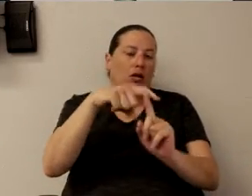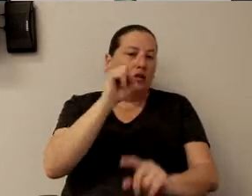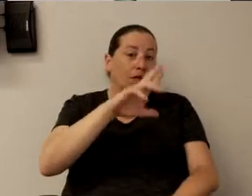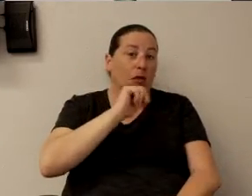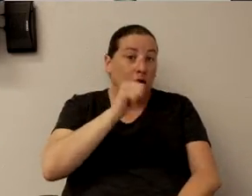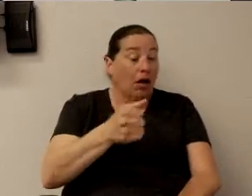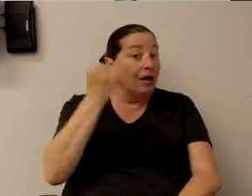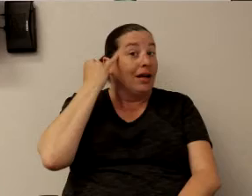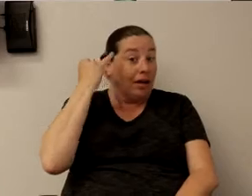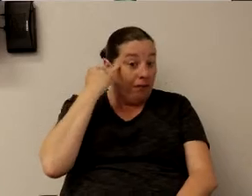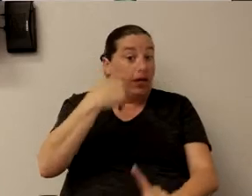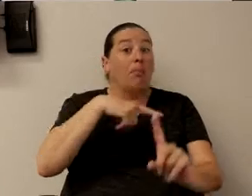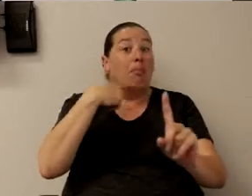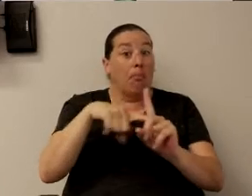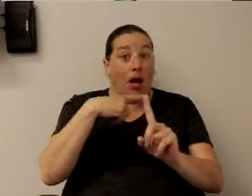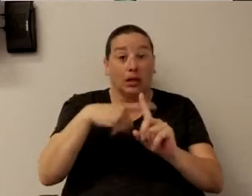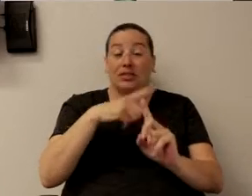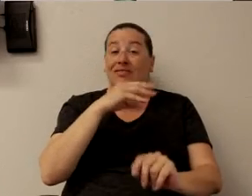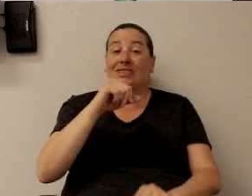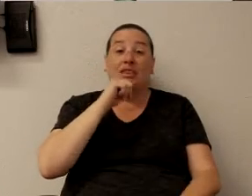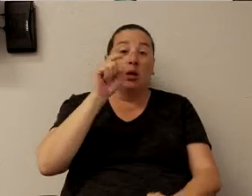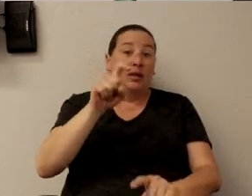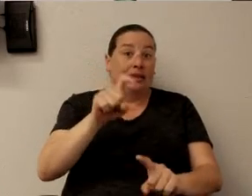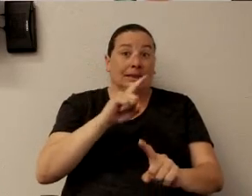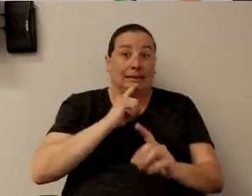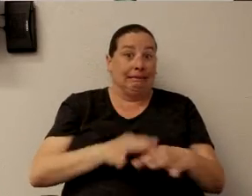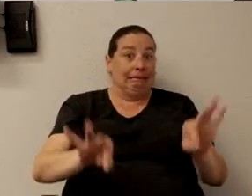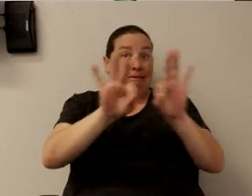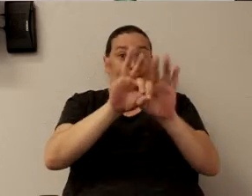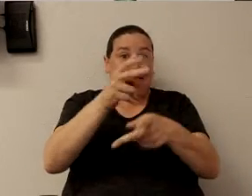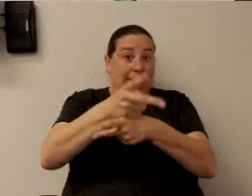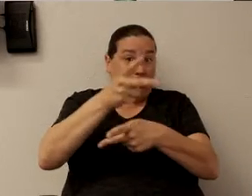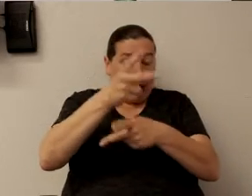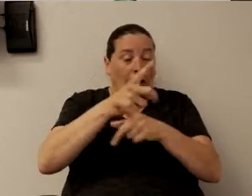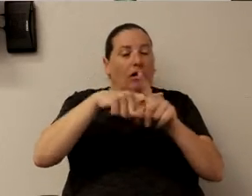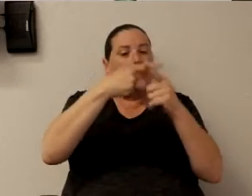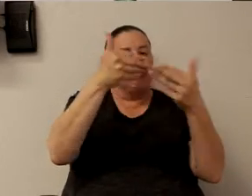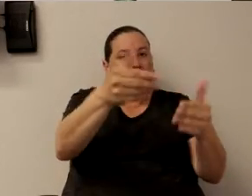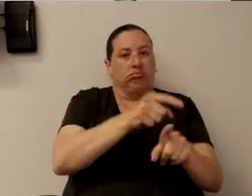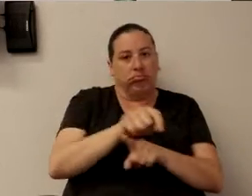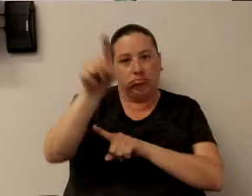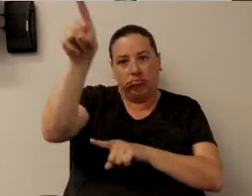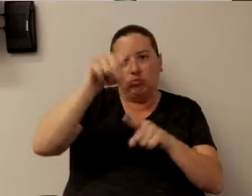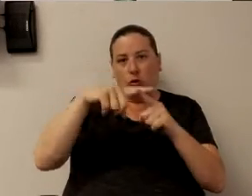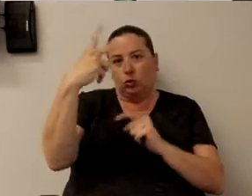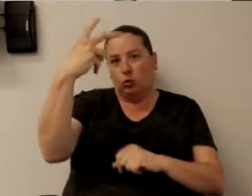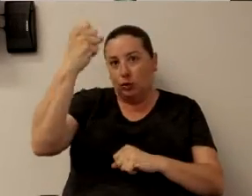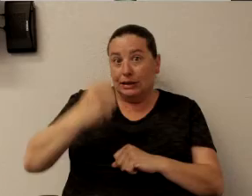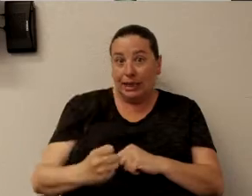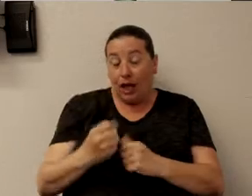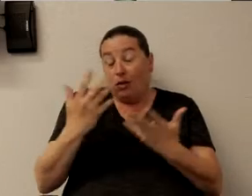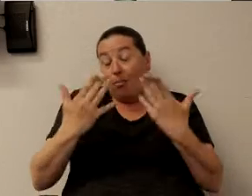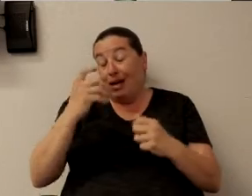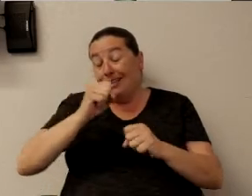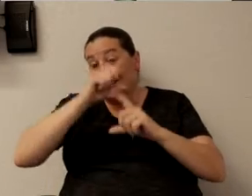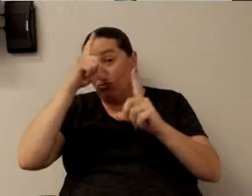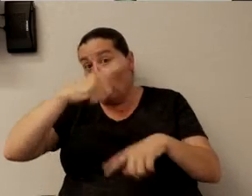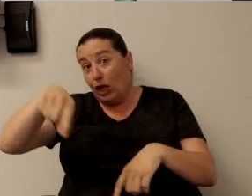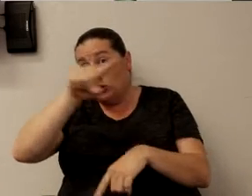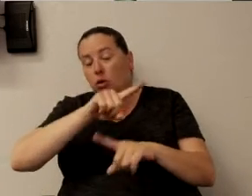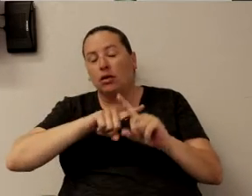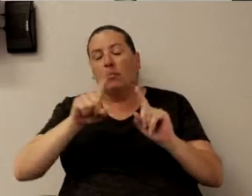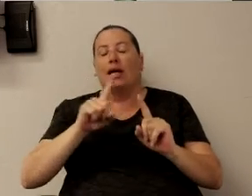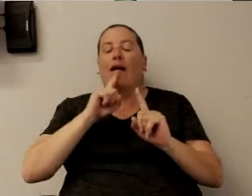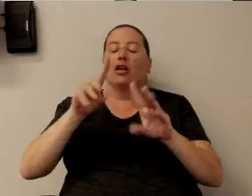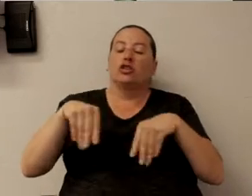positive and they don't need critical care, then they're sent to 2 South, which this might surprise you, but it actually gives the